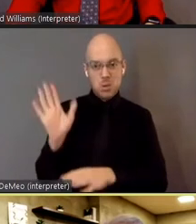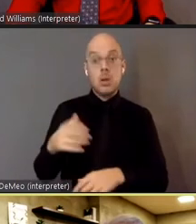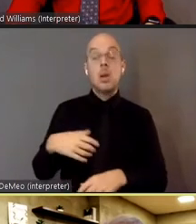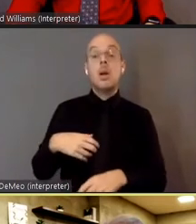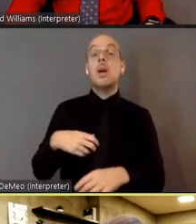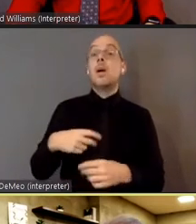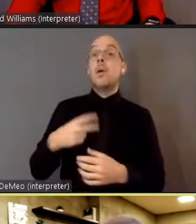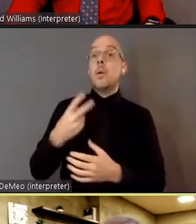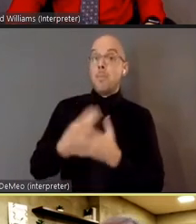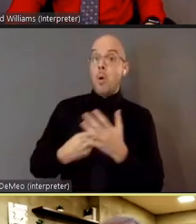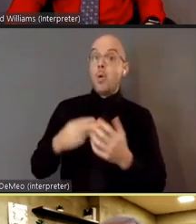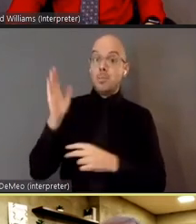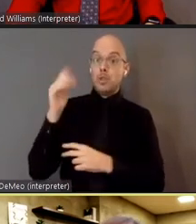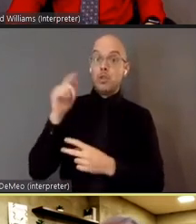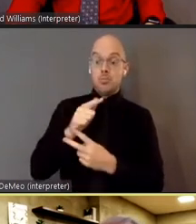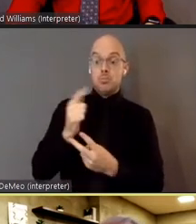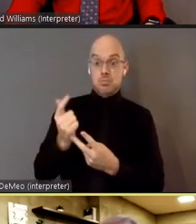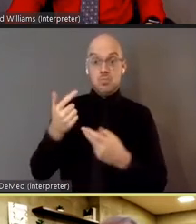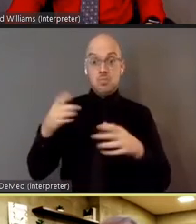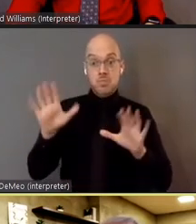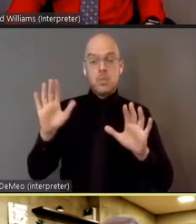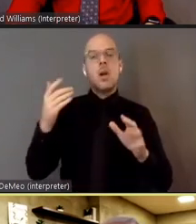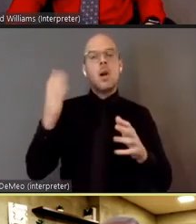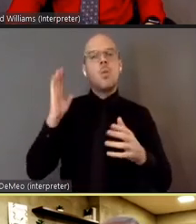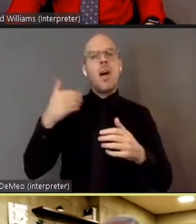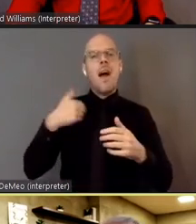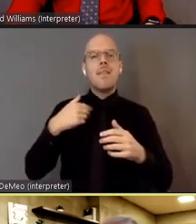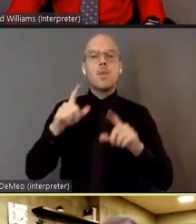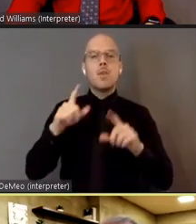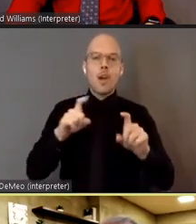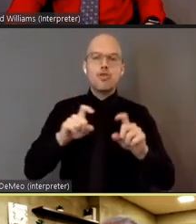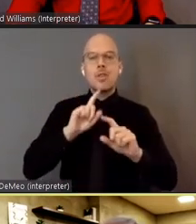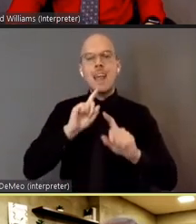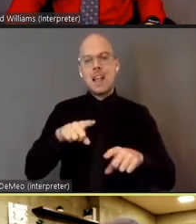speakers and just take any questions if there are questions.